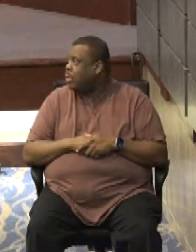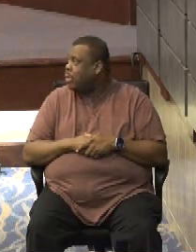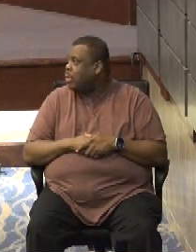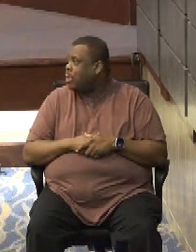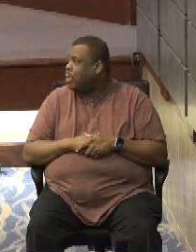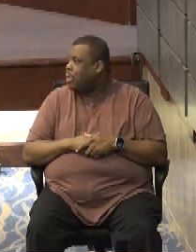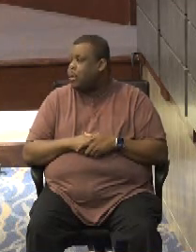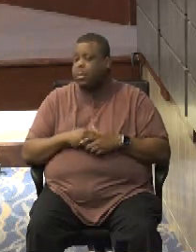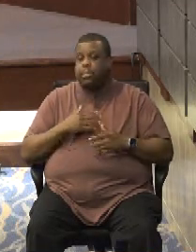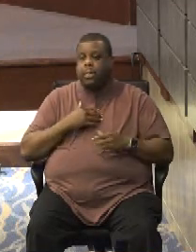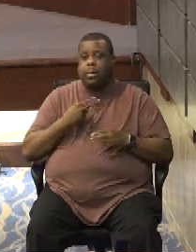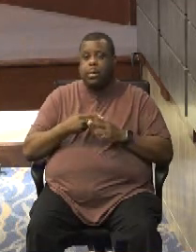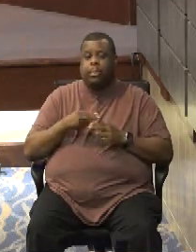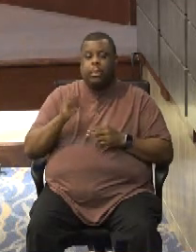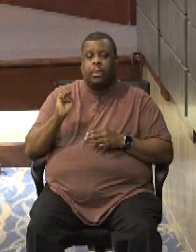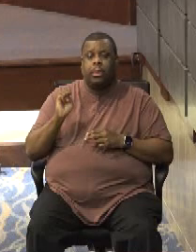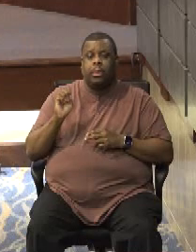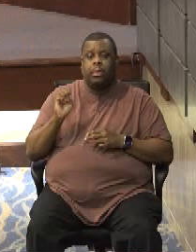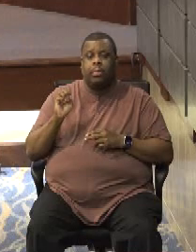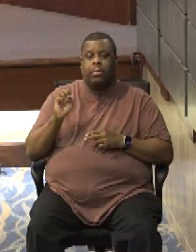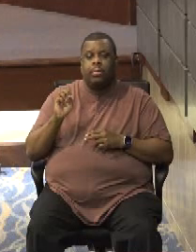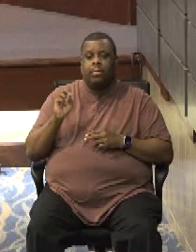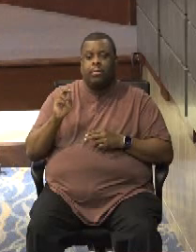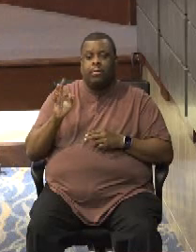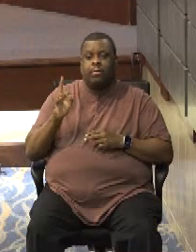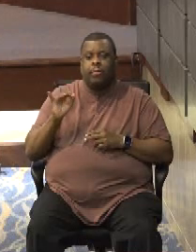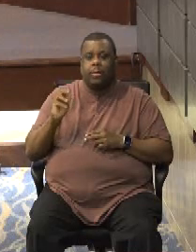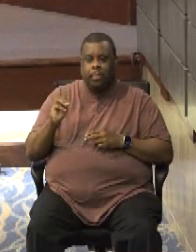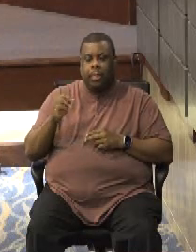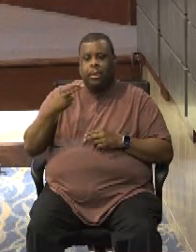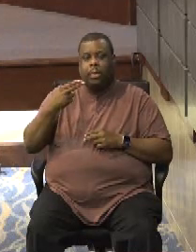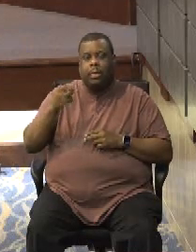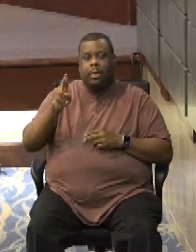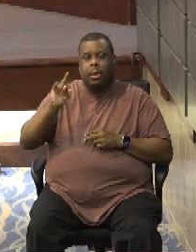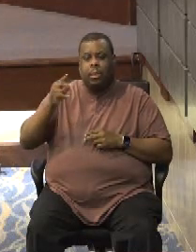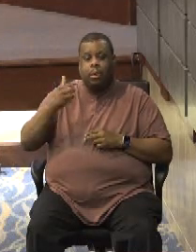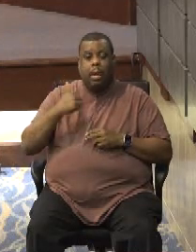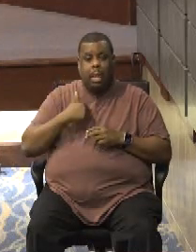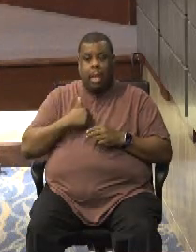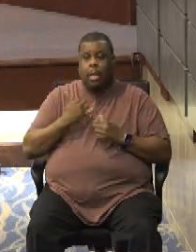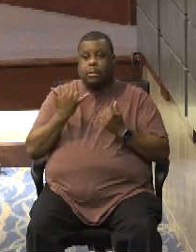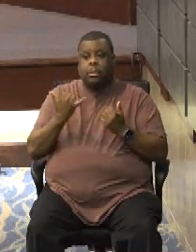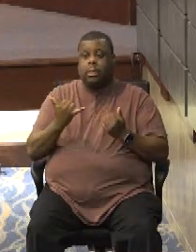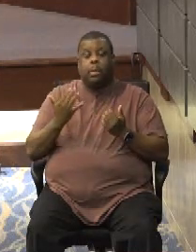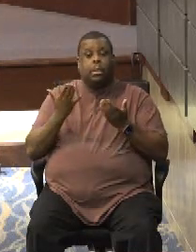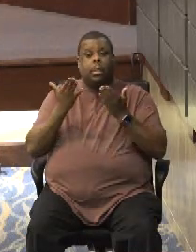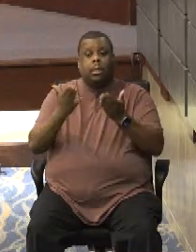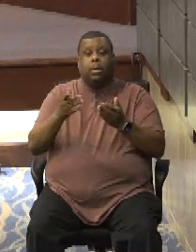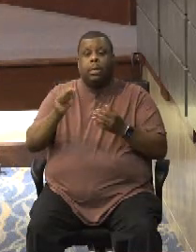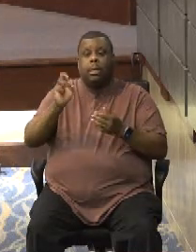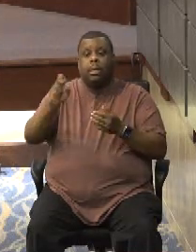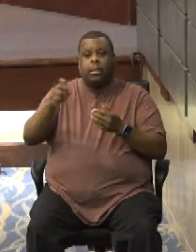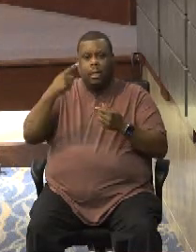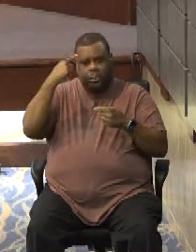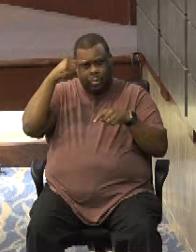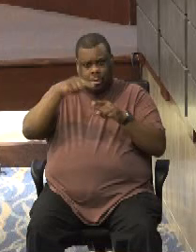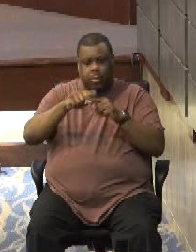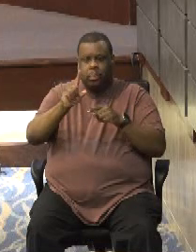My name's Ephraim Herring. I live at 1044 Chestnut. I'm coming to you today because I had a tax abatement agreement with y'all